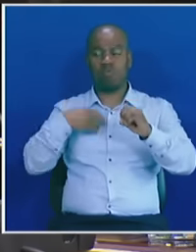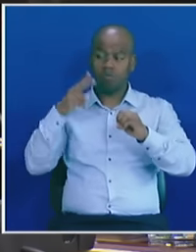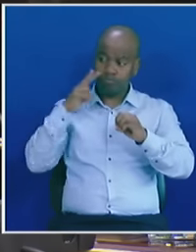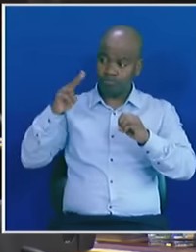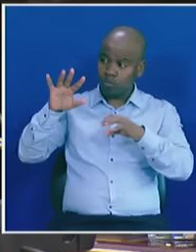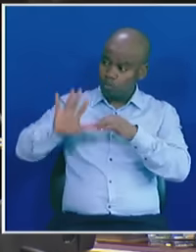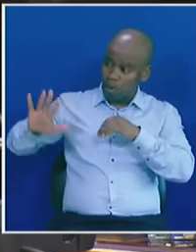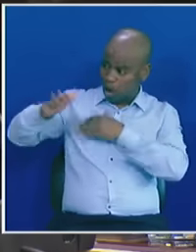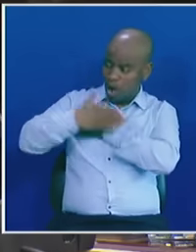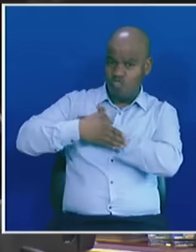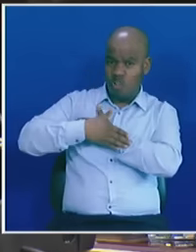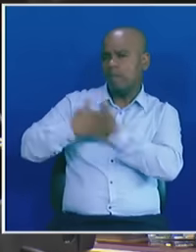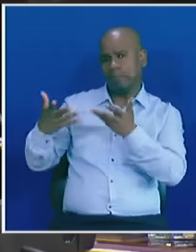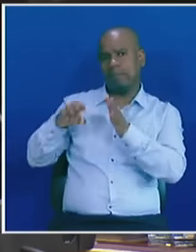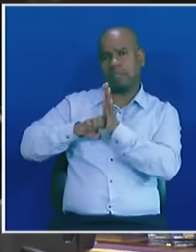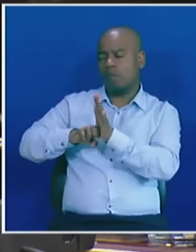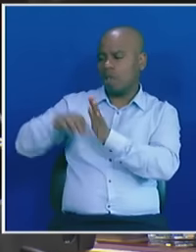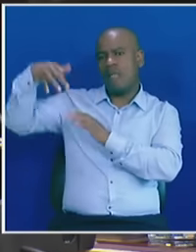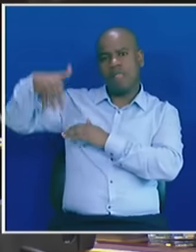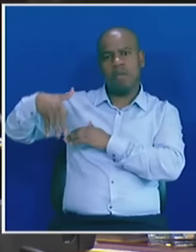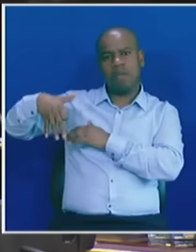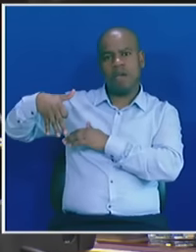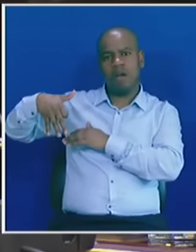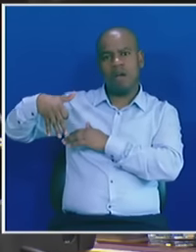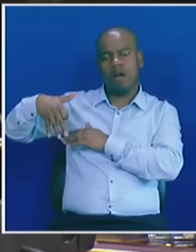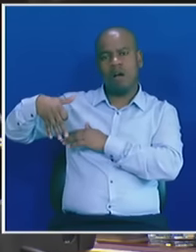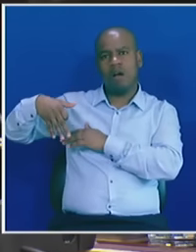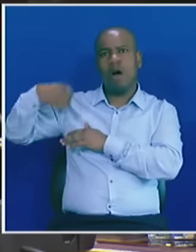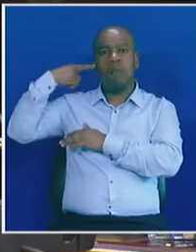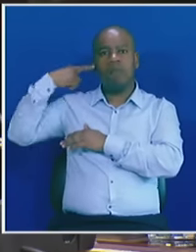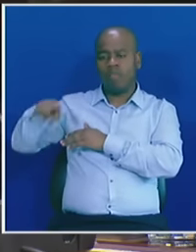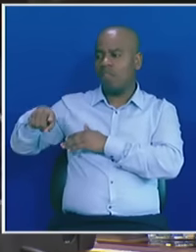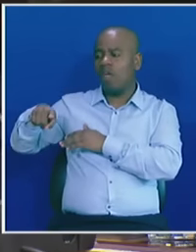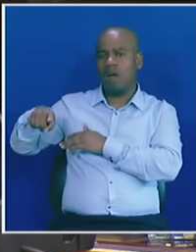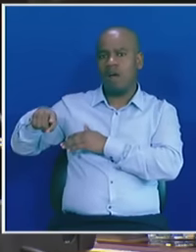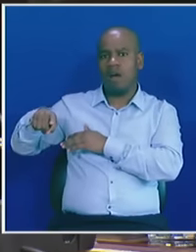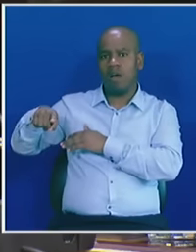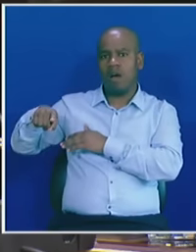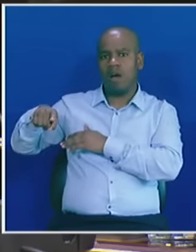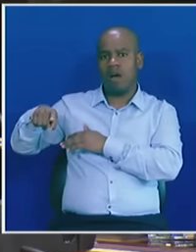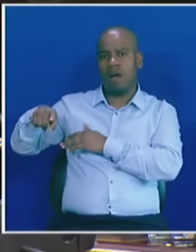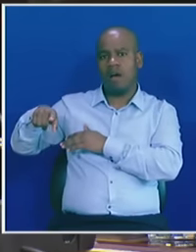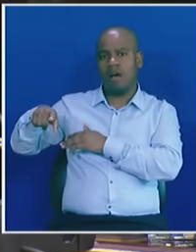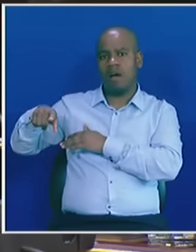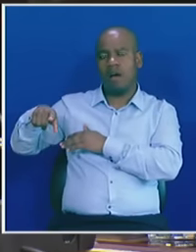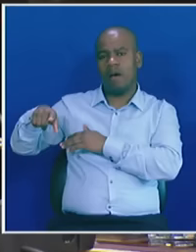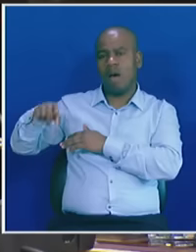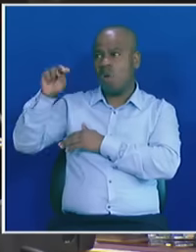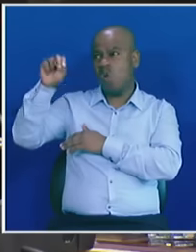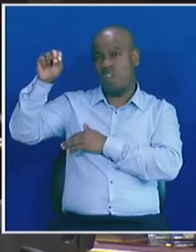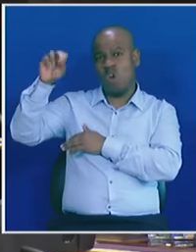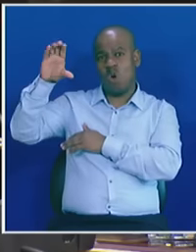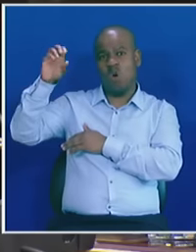SADC. Namibia is said to have violated the United Nations sanction against North Korea when the North Koreans built an